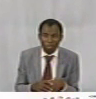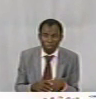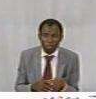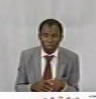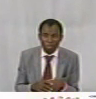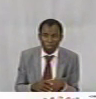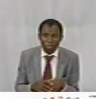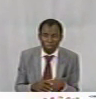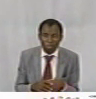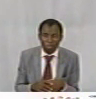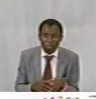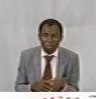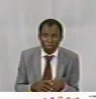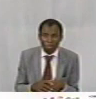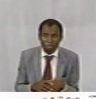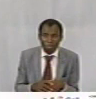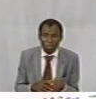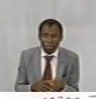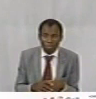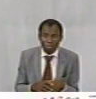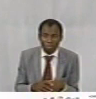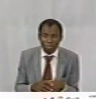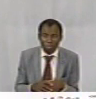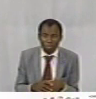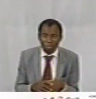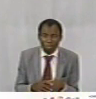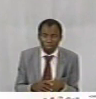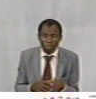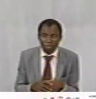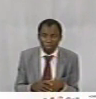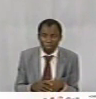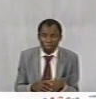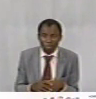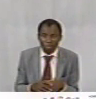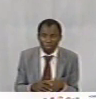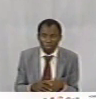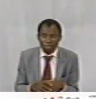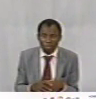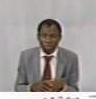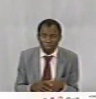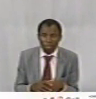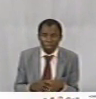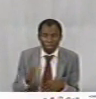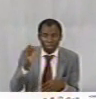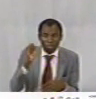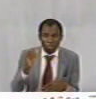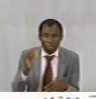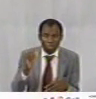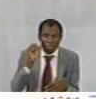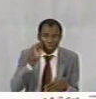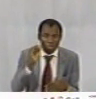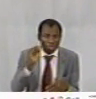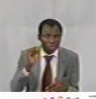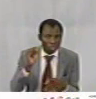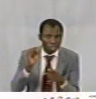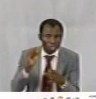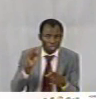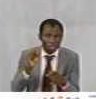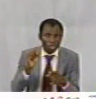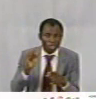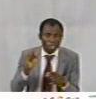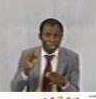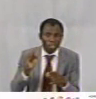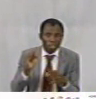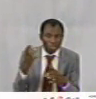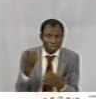just took my hand and she said, will you pray with me? Because I've been telling her I've been at the Global Healing